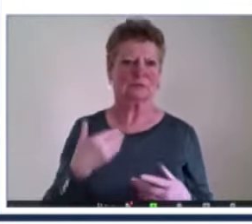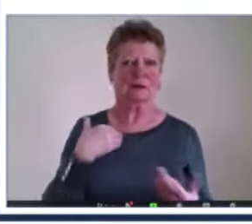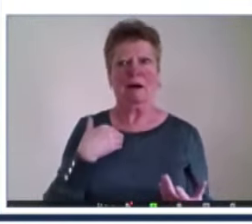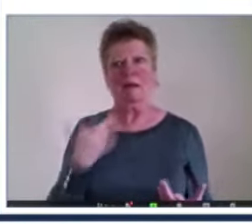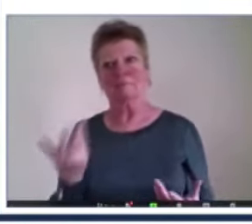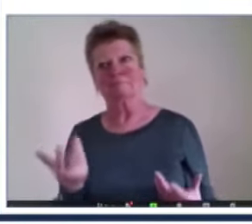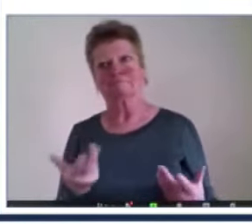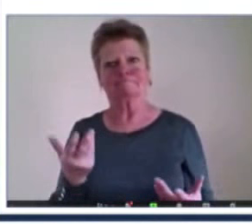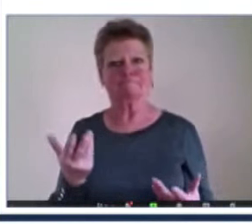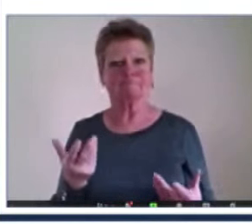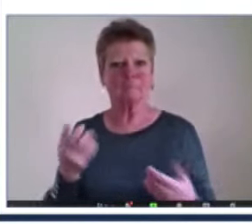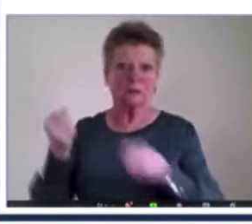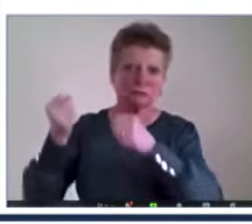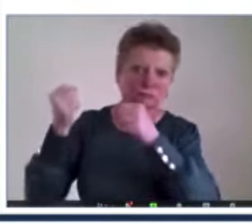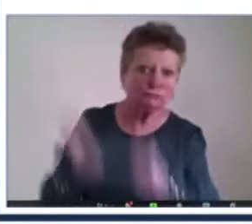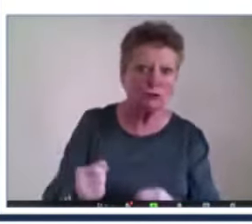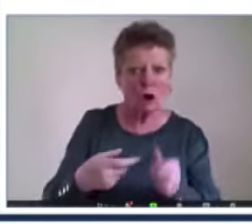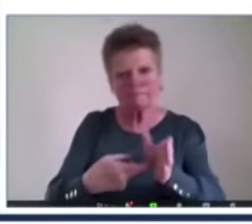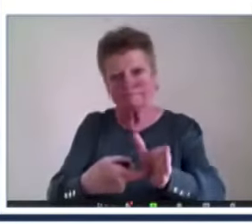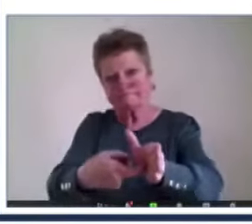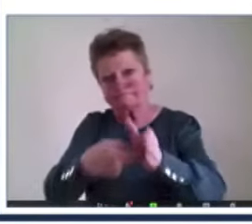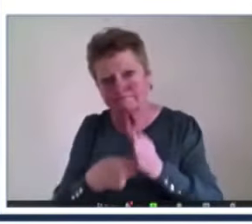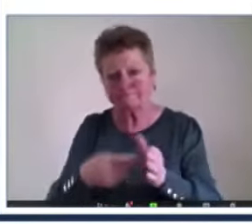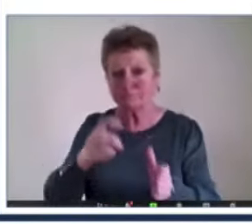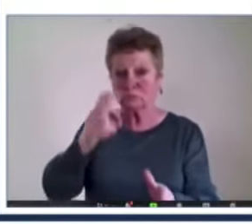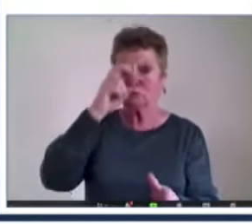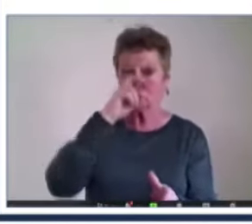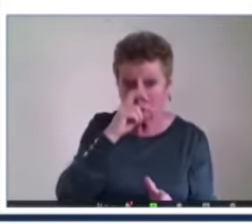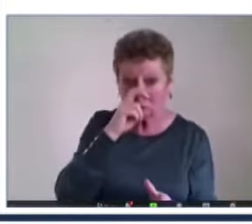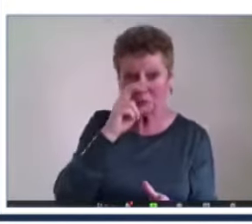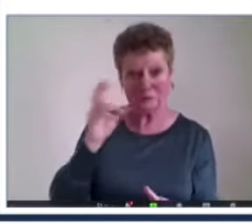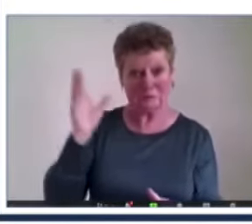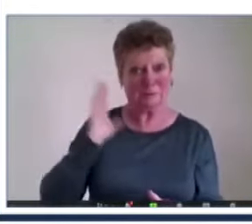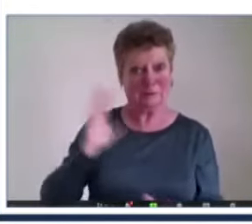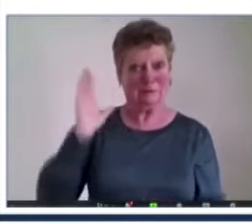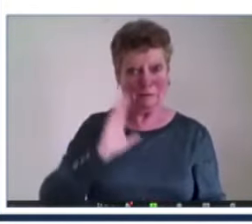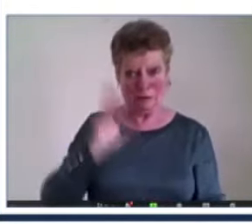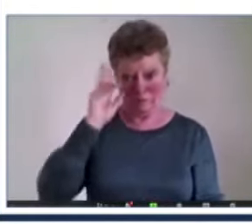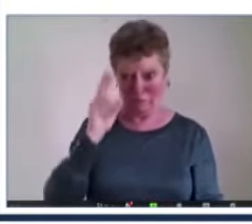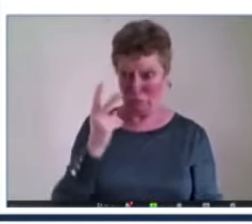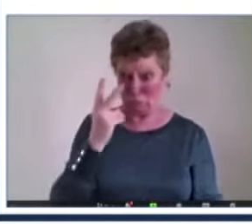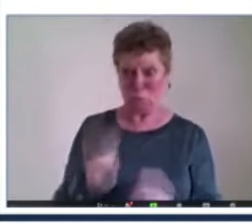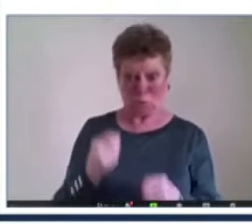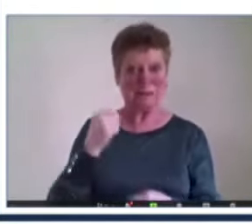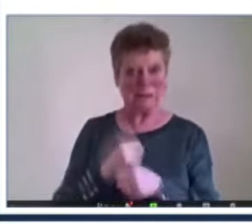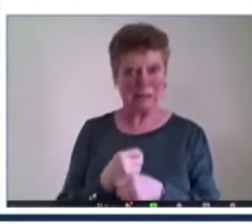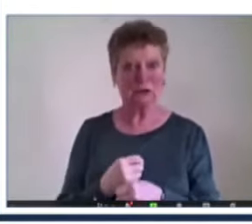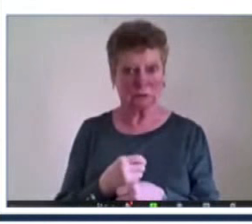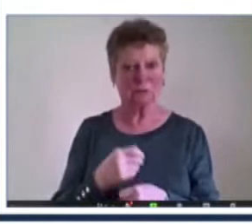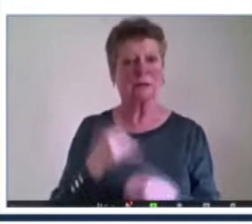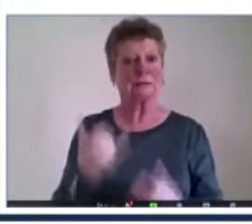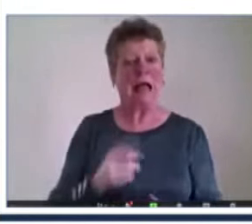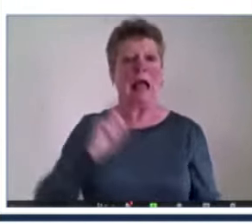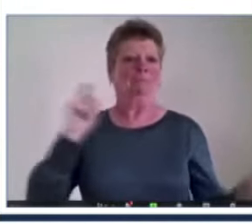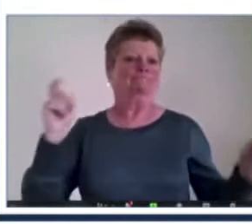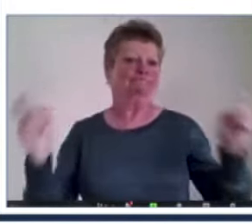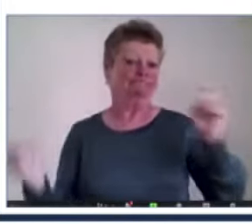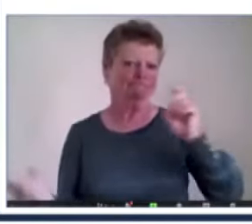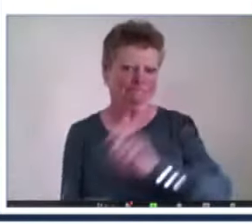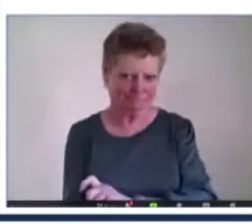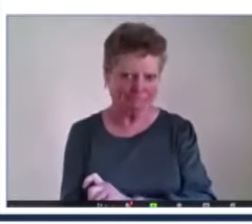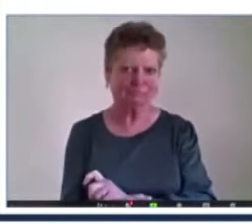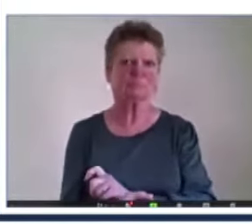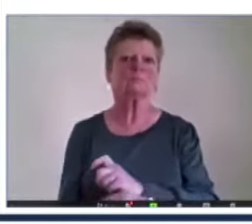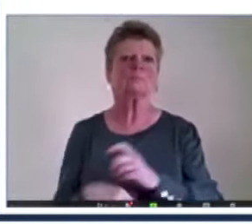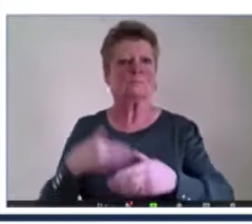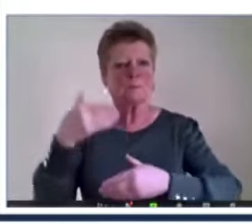stronger, more mandatory restrictive measures that were necessary for the first couple of years. That's the big change we're making. And then moving